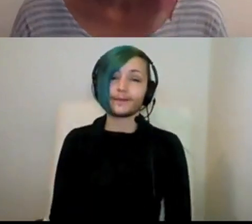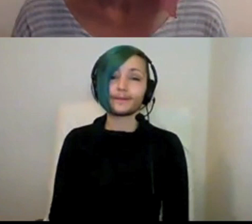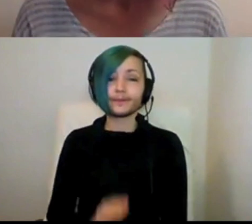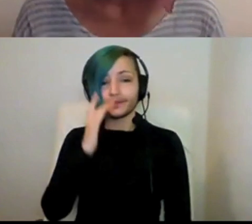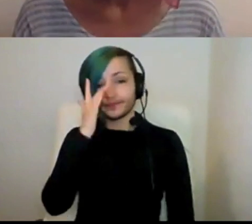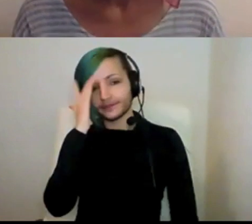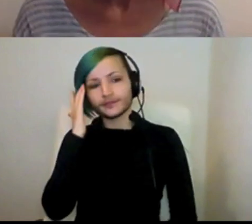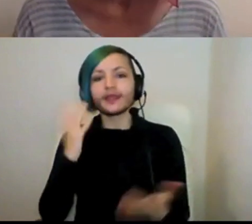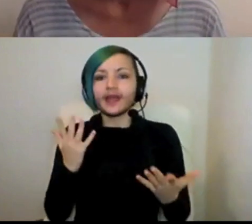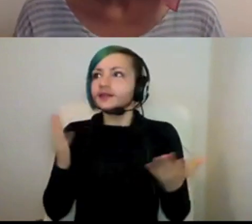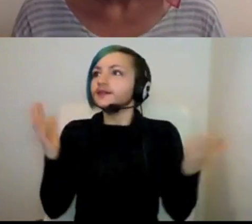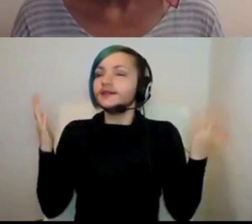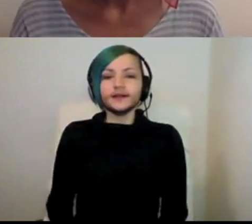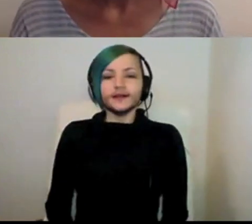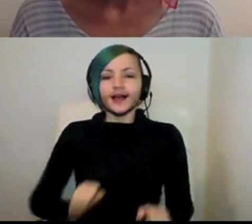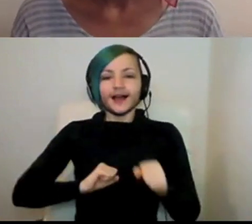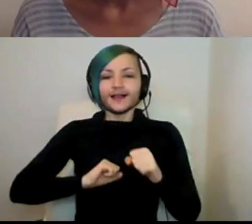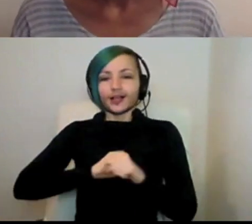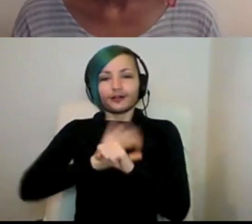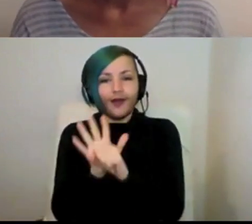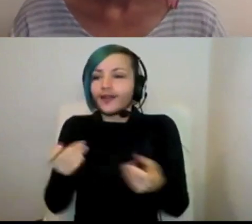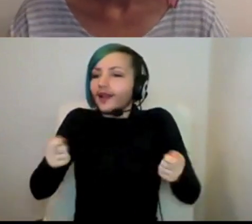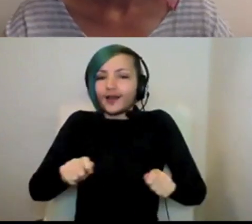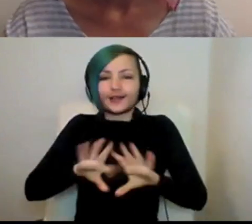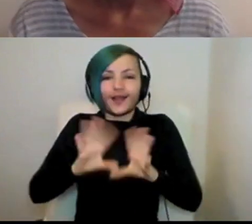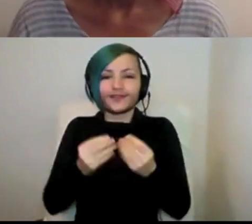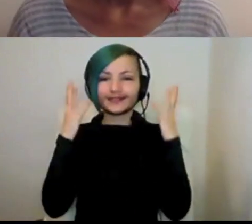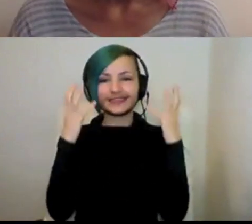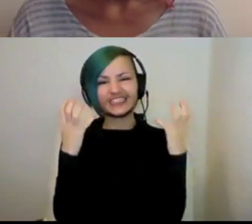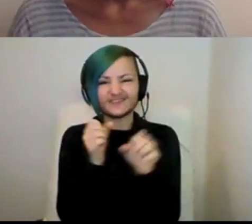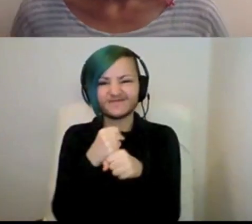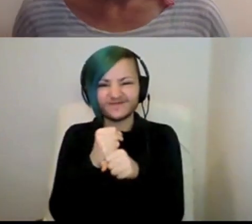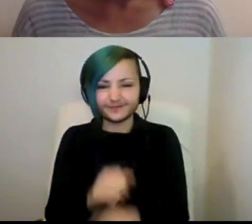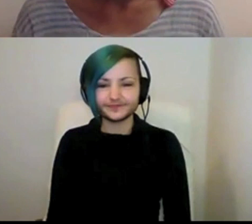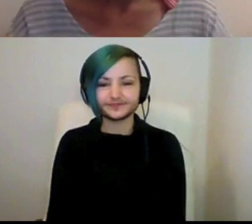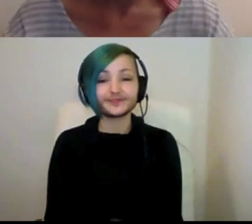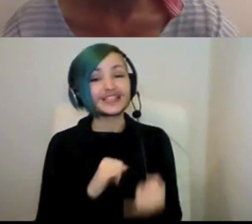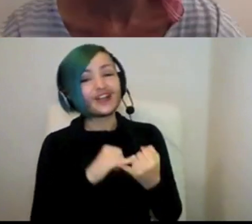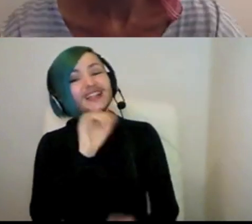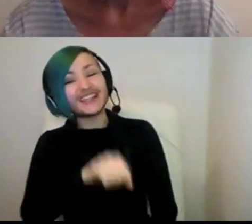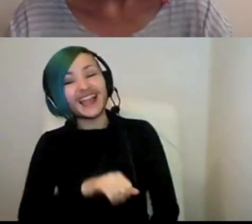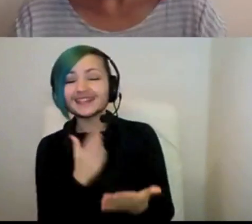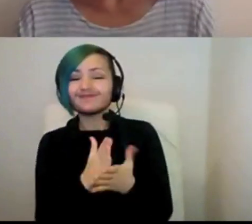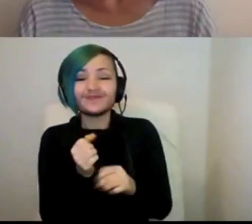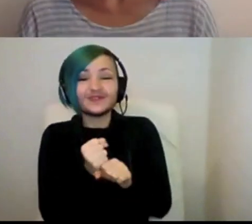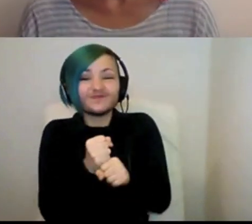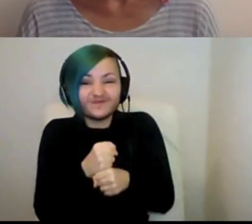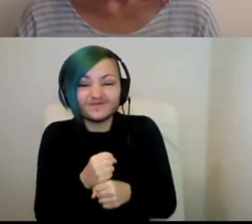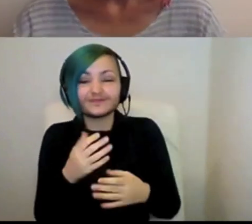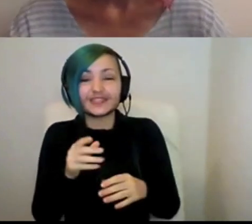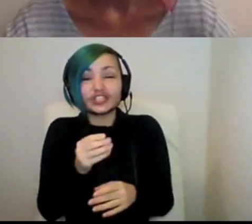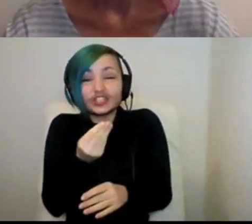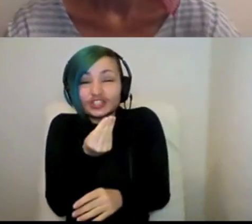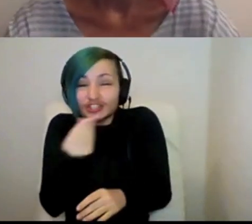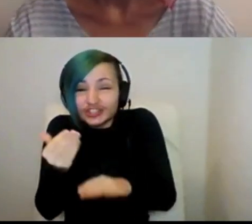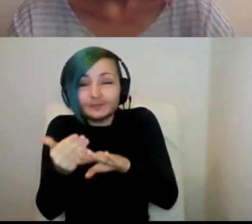all this has happened. So, you know, anyway. And that's the biggest frustration, is that just before we locked